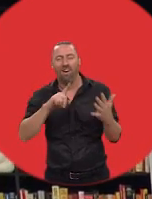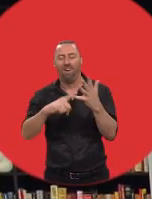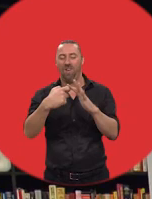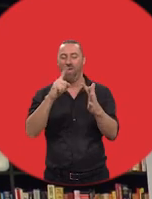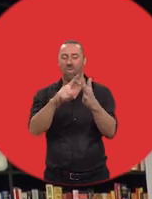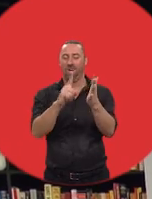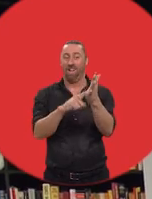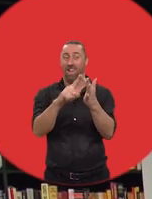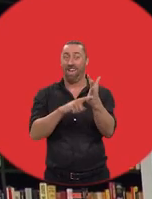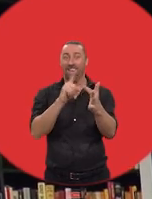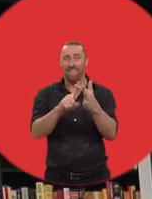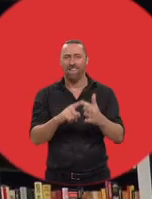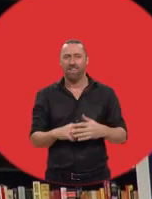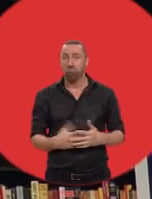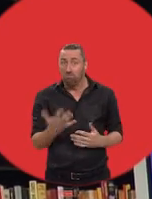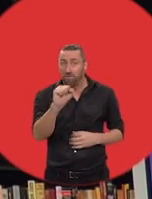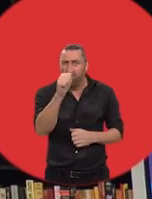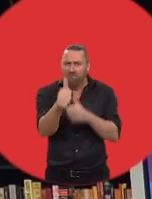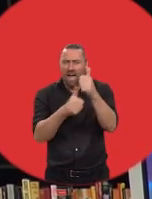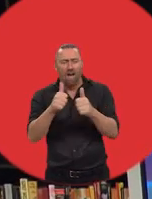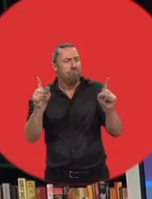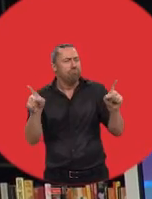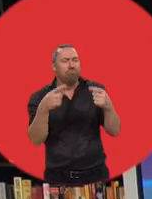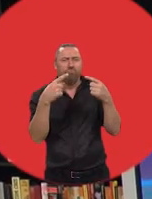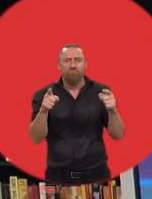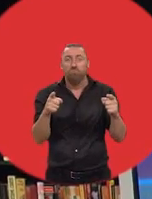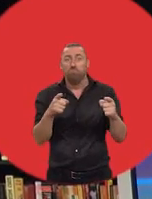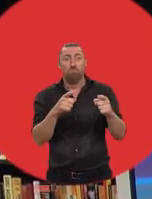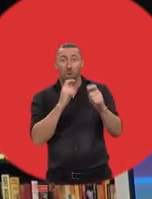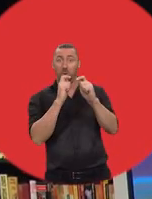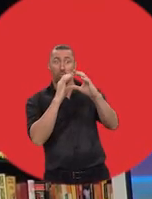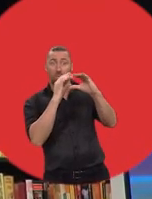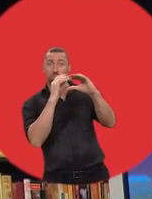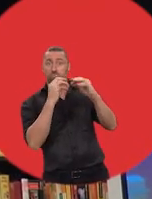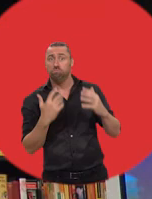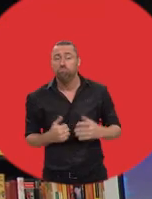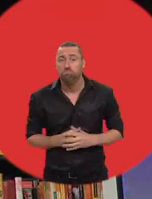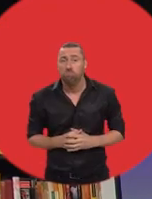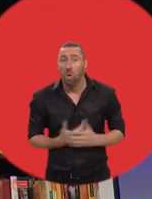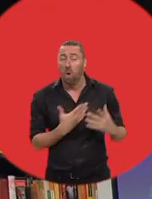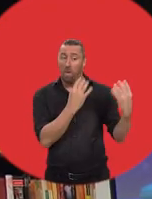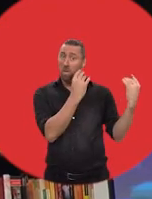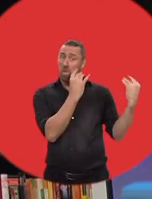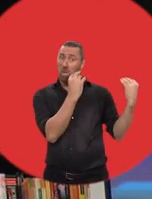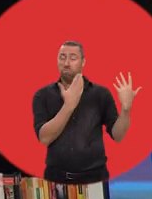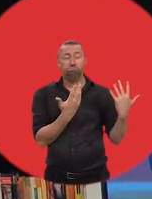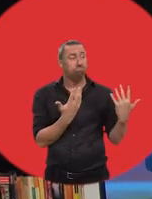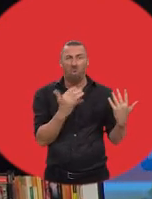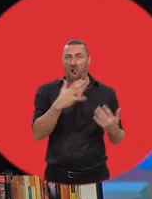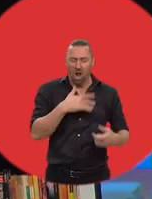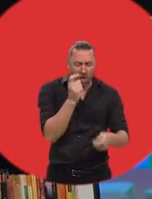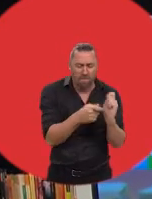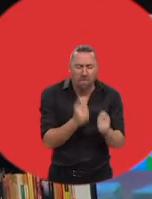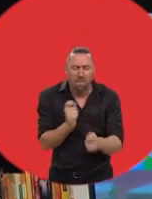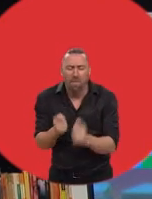called a ukulele. Maybe you've got a favourite instrument too. It could be the trumpet, or the flute, or